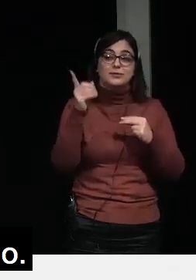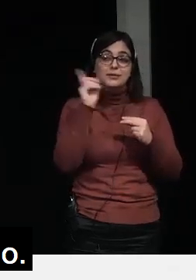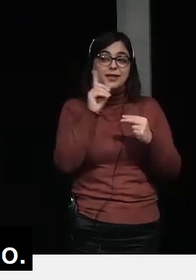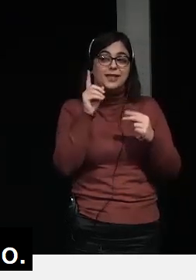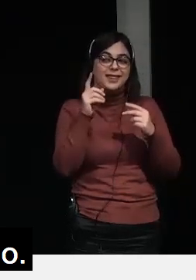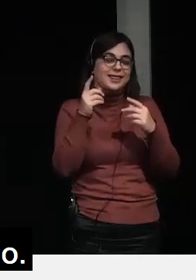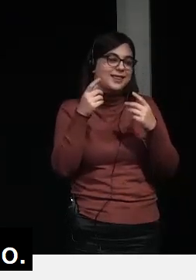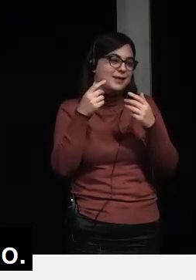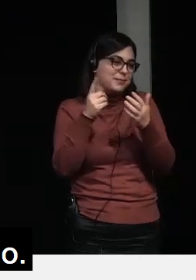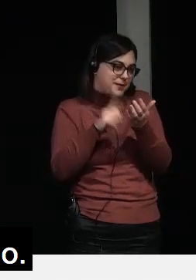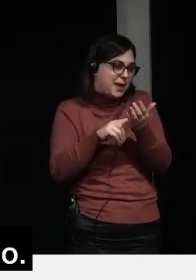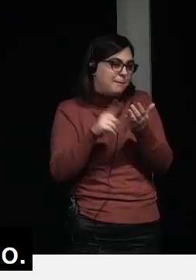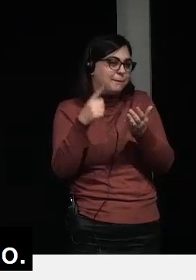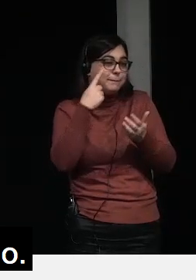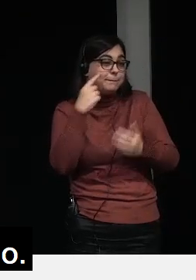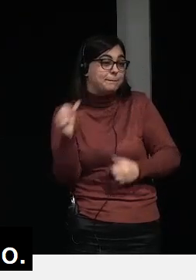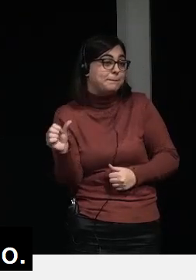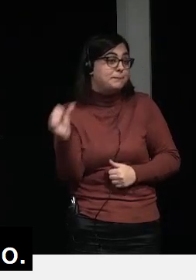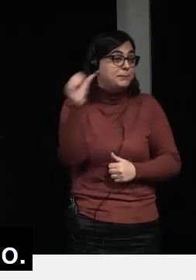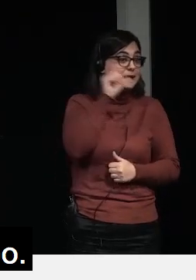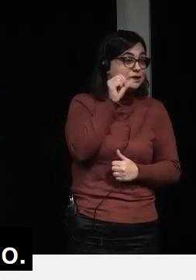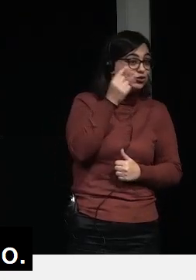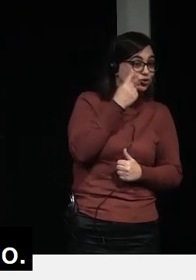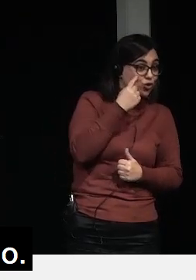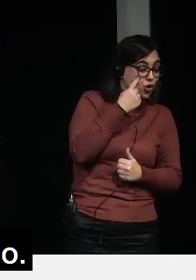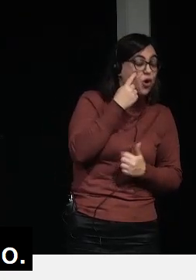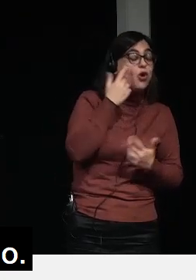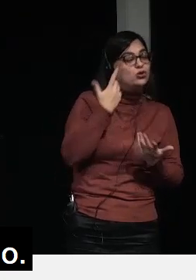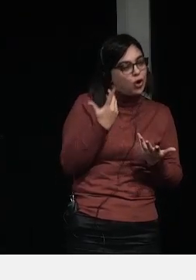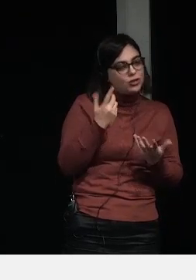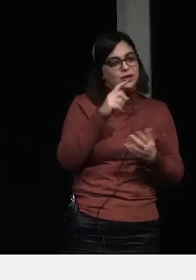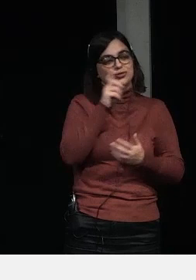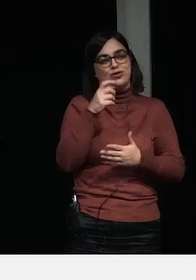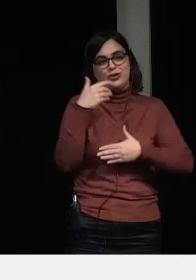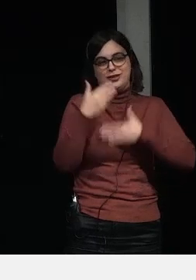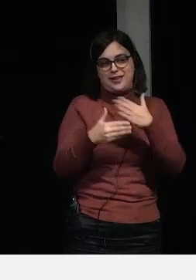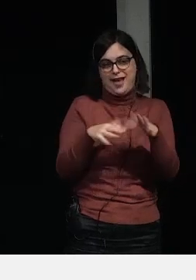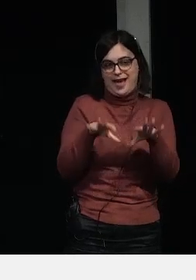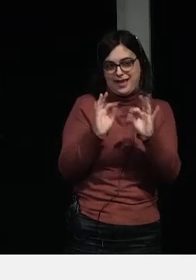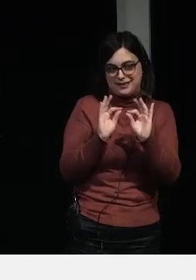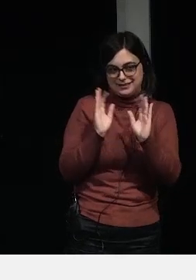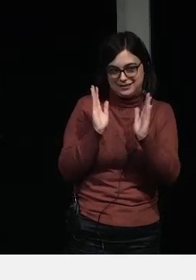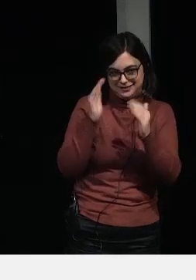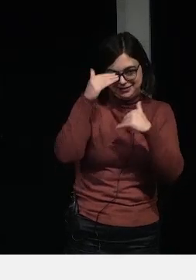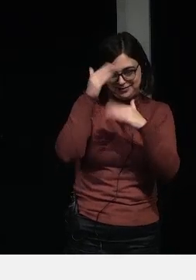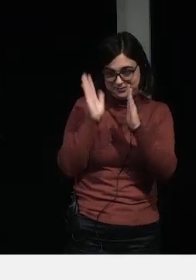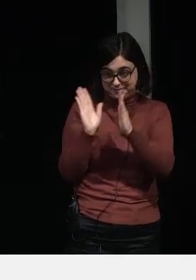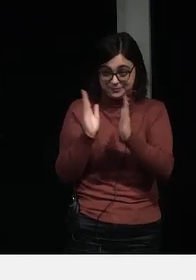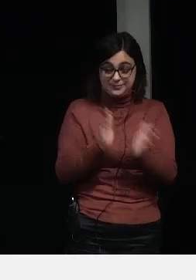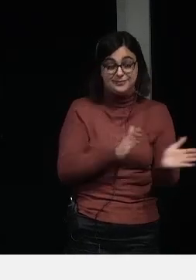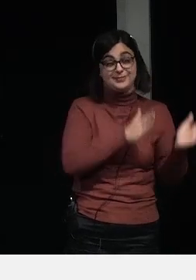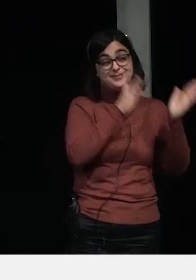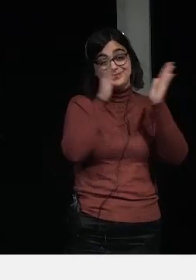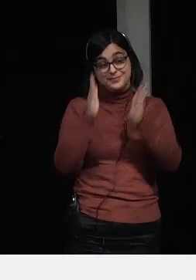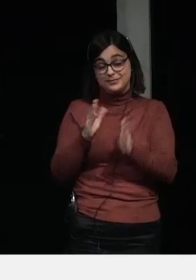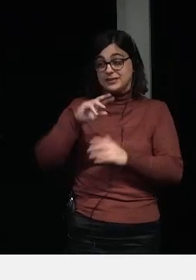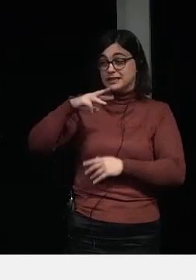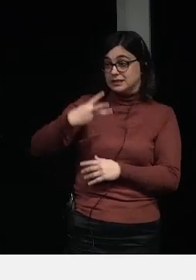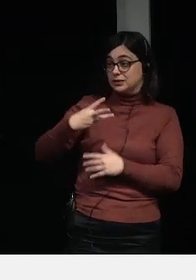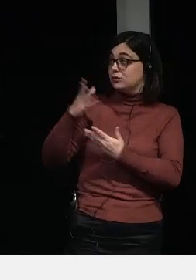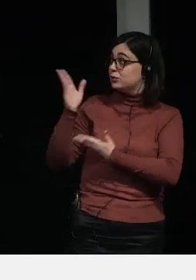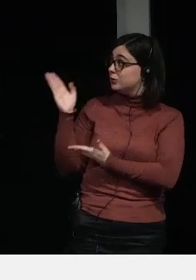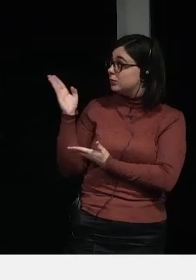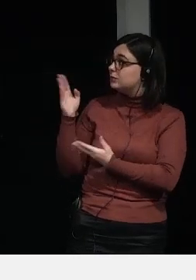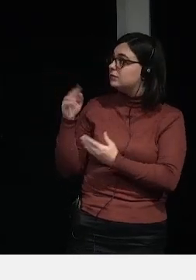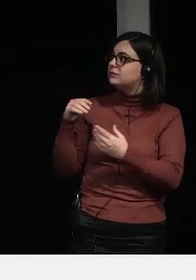give a quick shout out to the Persian field, a truly memorable experience of how the Greeks